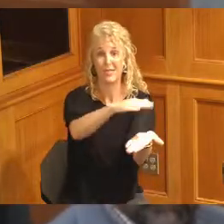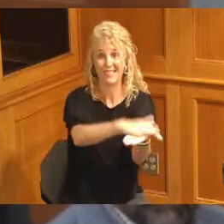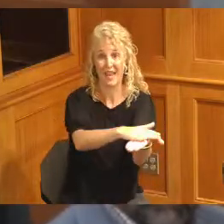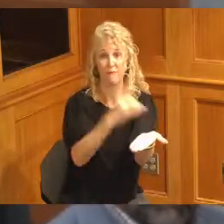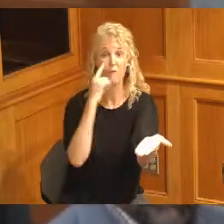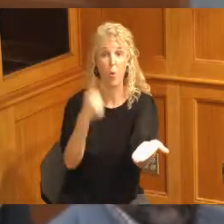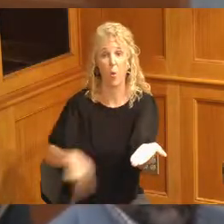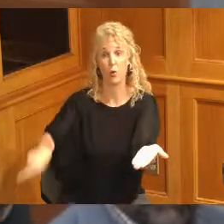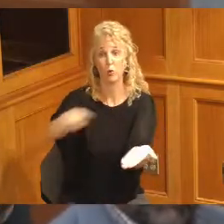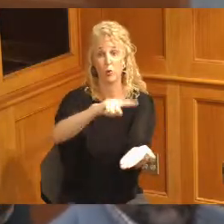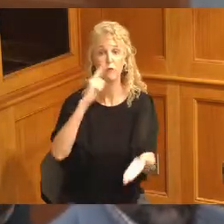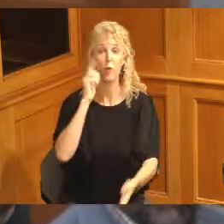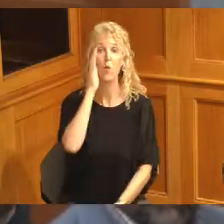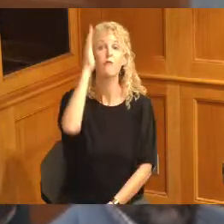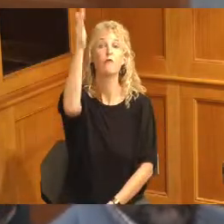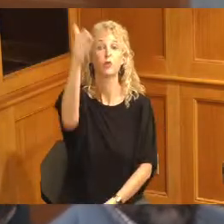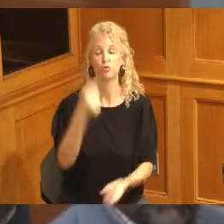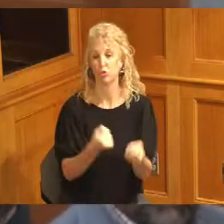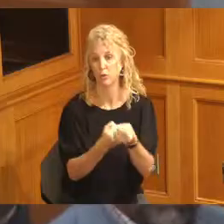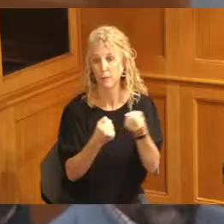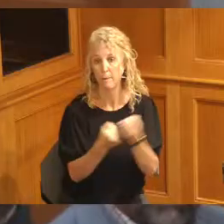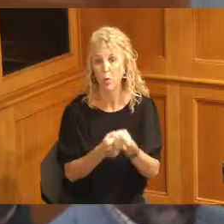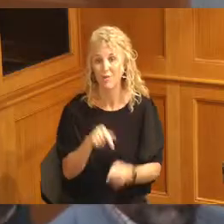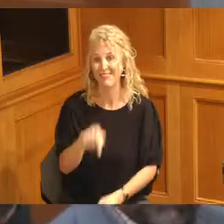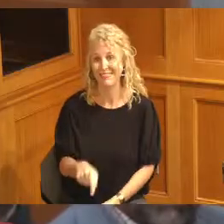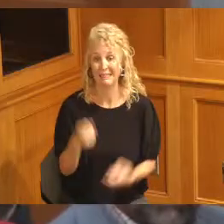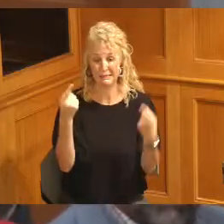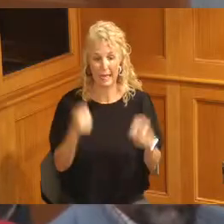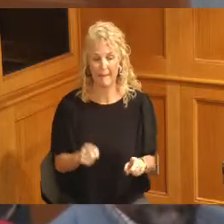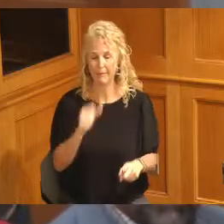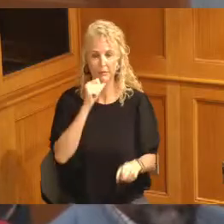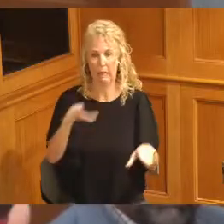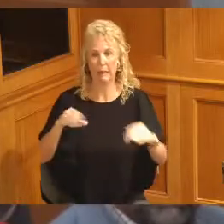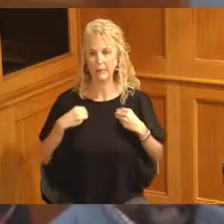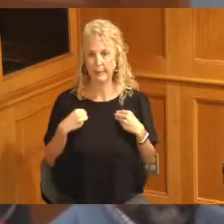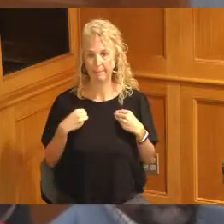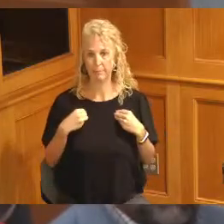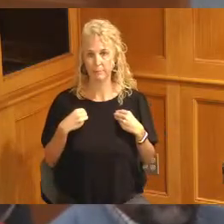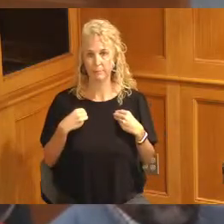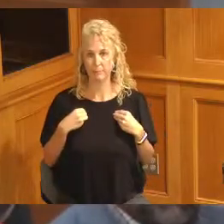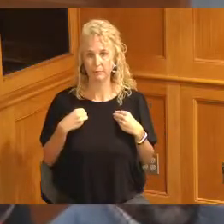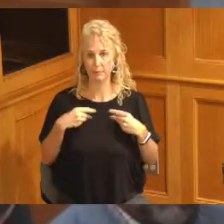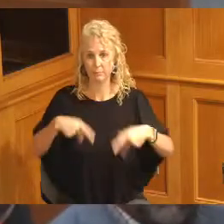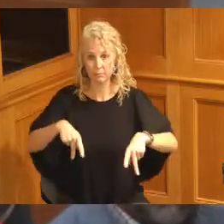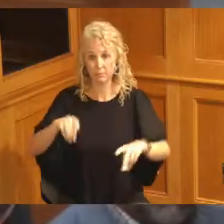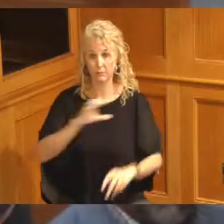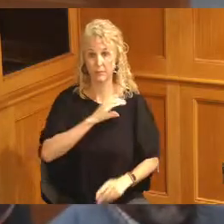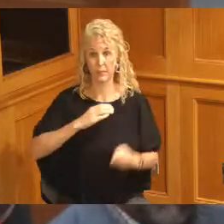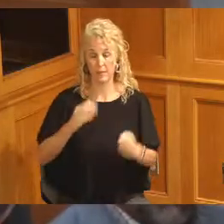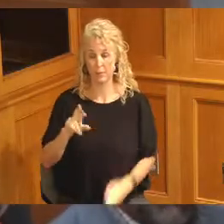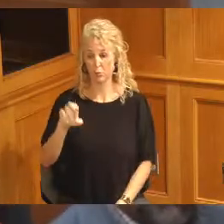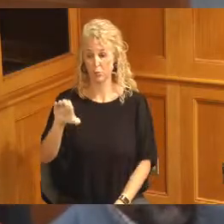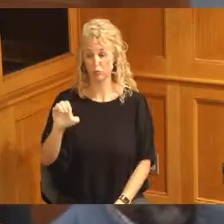Hamilton County for some type of support because this should not be tolerated. Commissioner